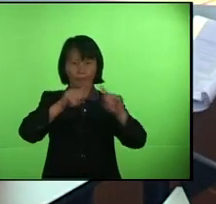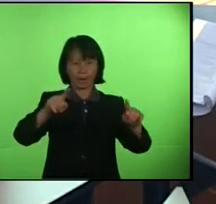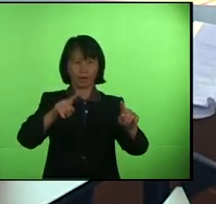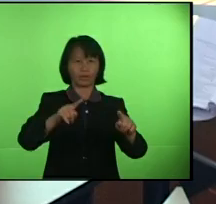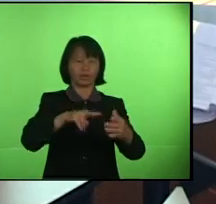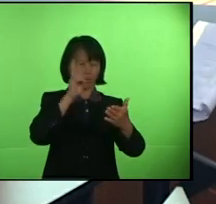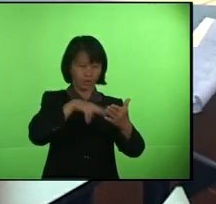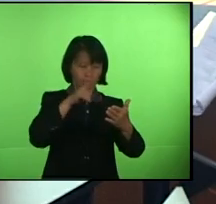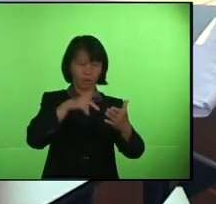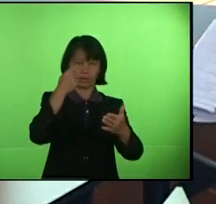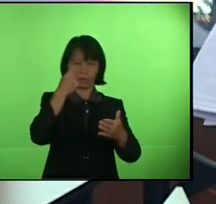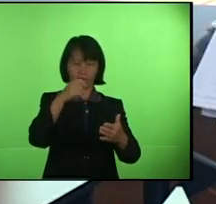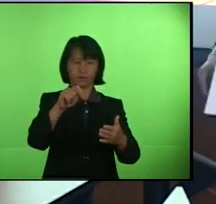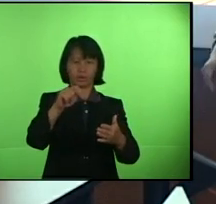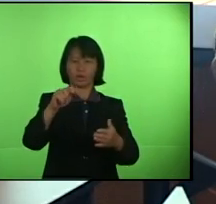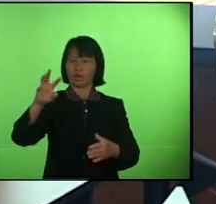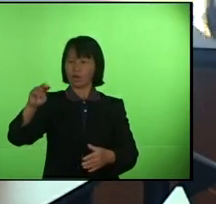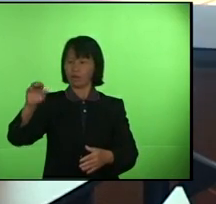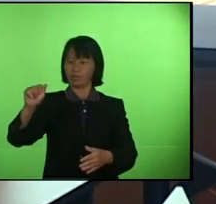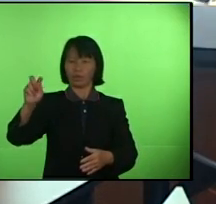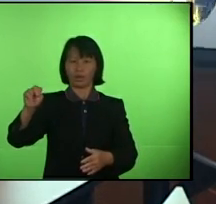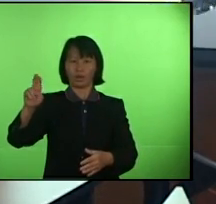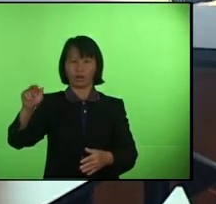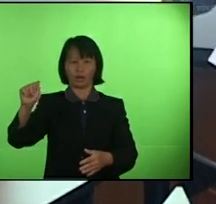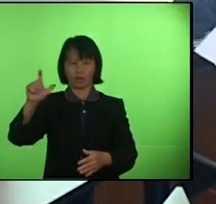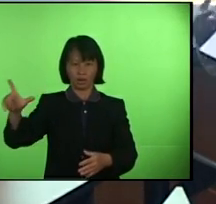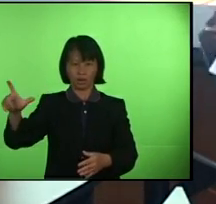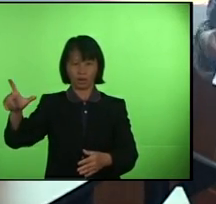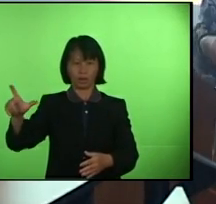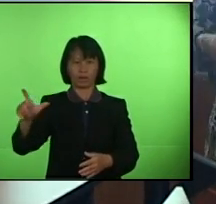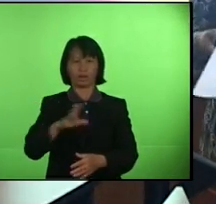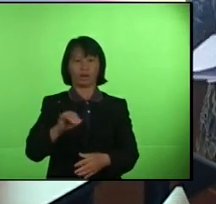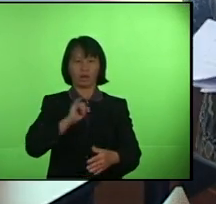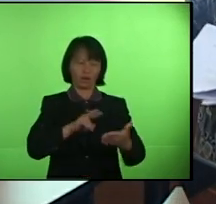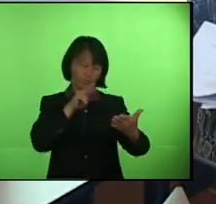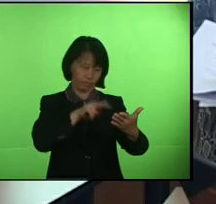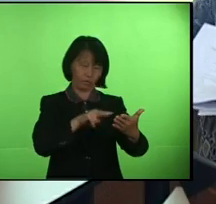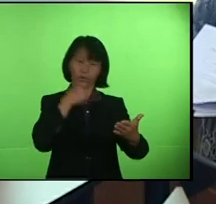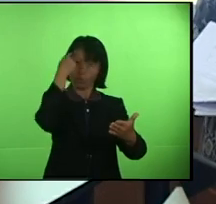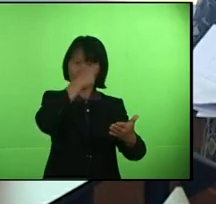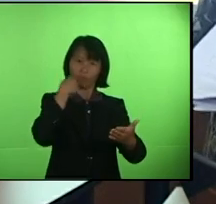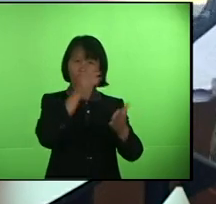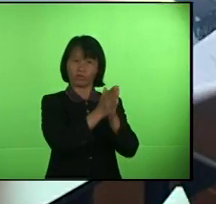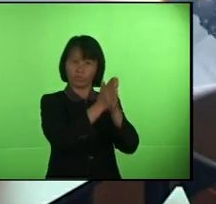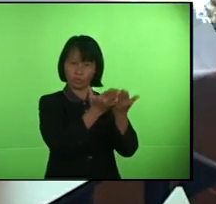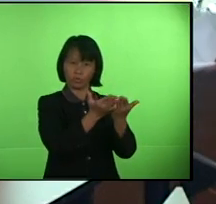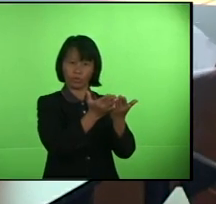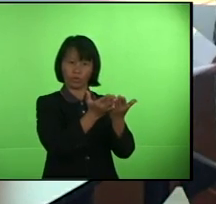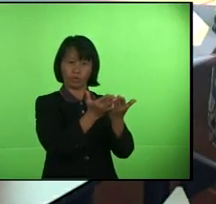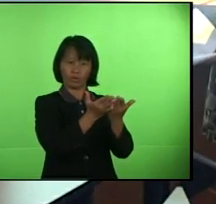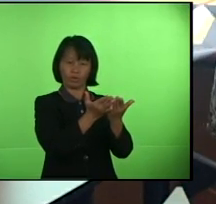This I found mostly in Facebook, where they respond to the comments made by their friends.